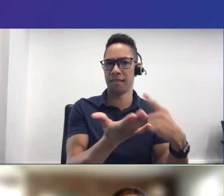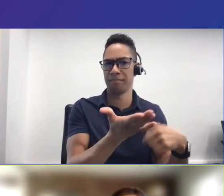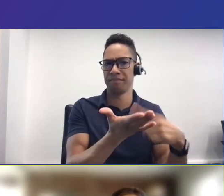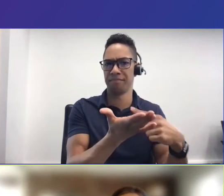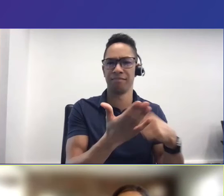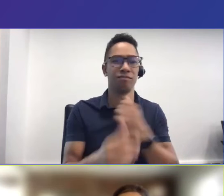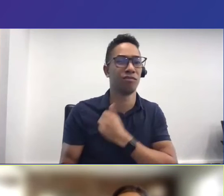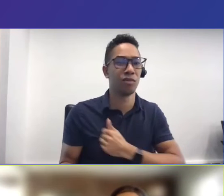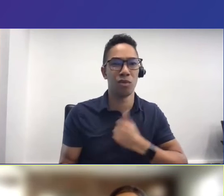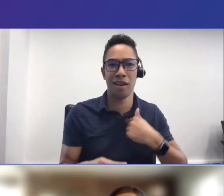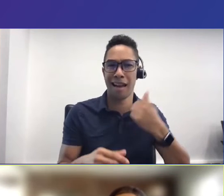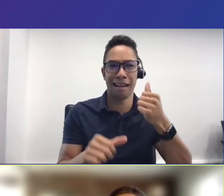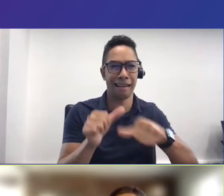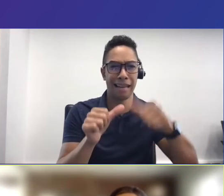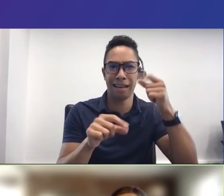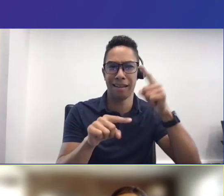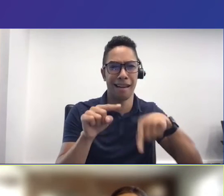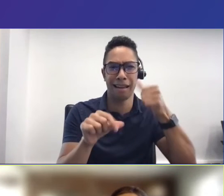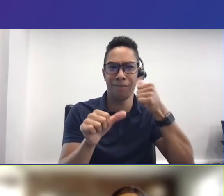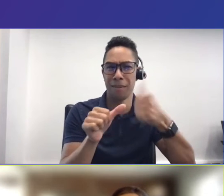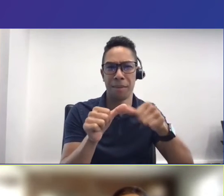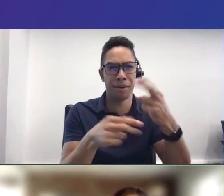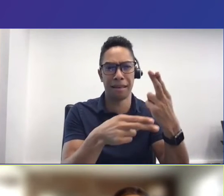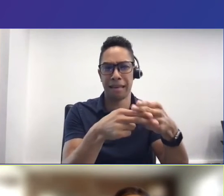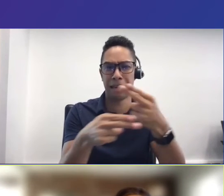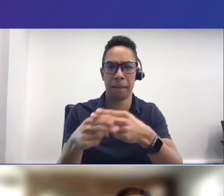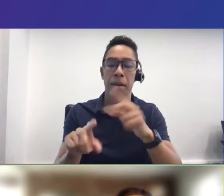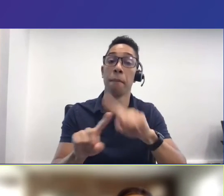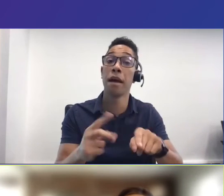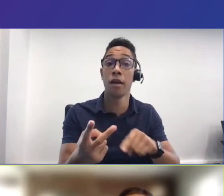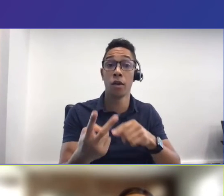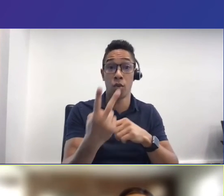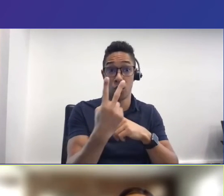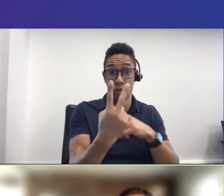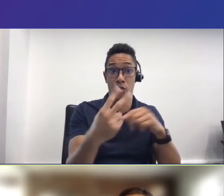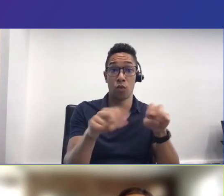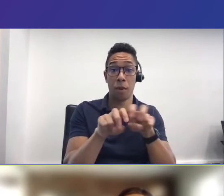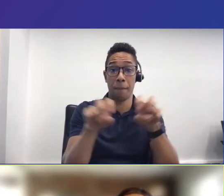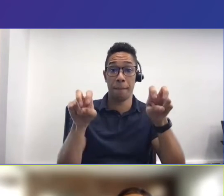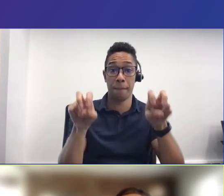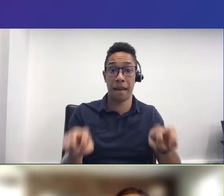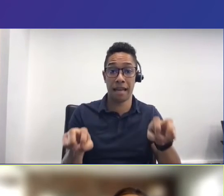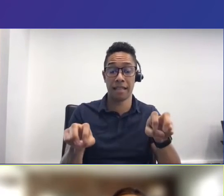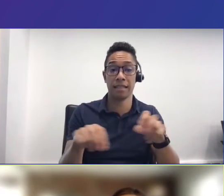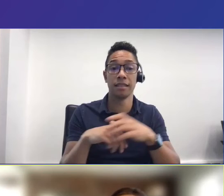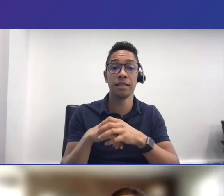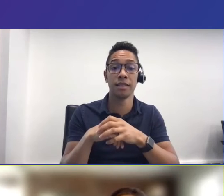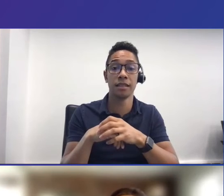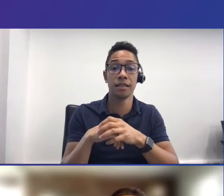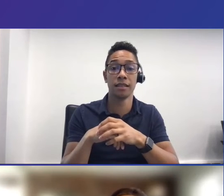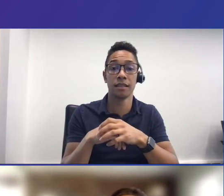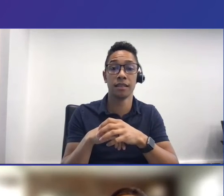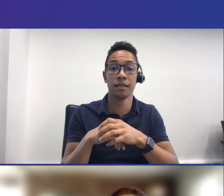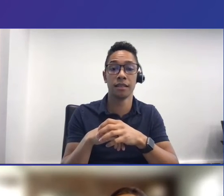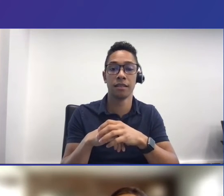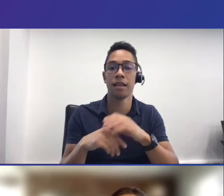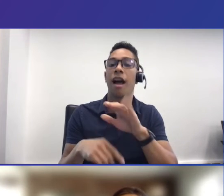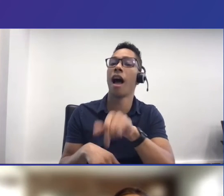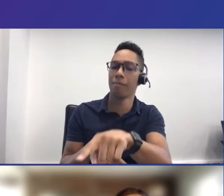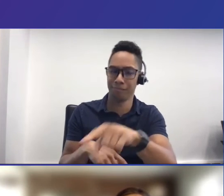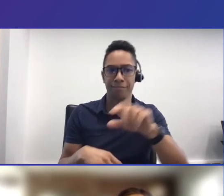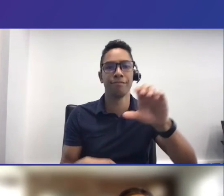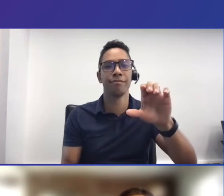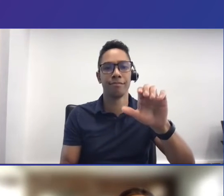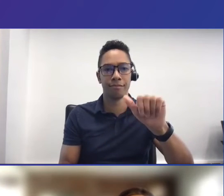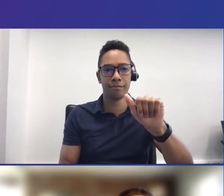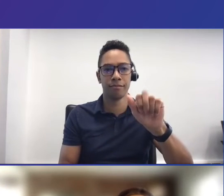I can't remember their names, but the first two panelists was that Carmen,